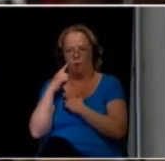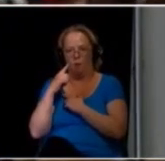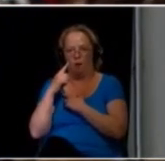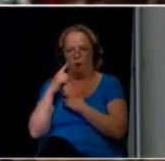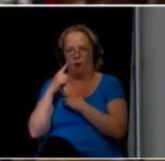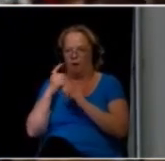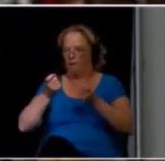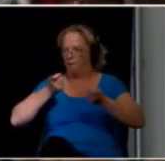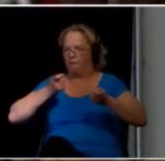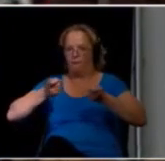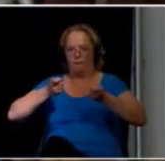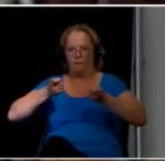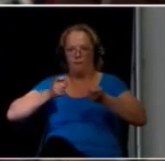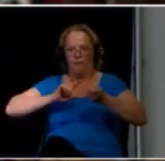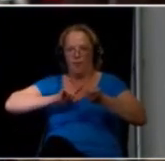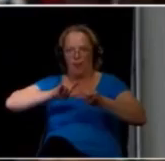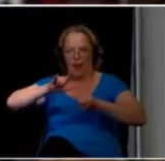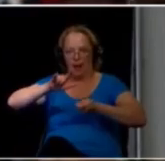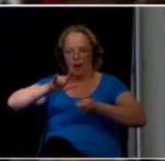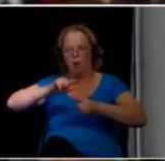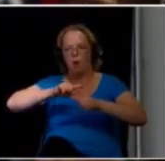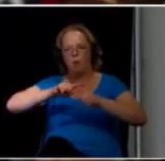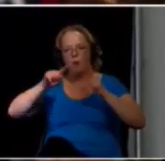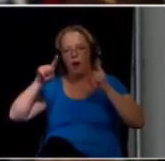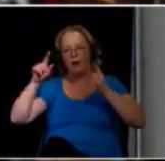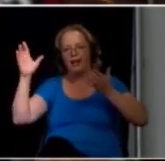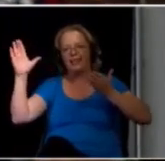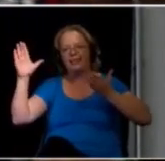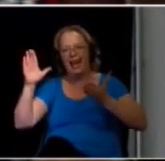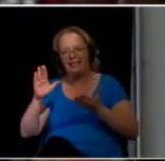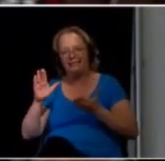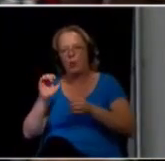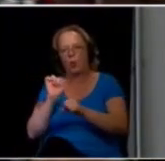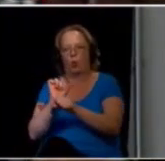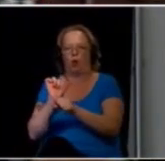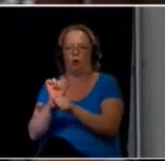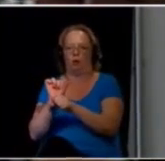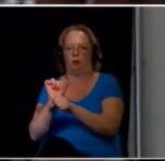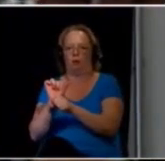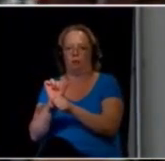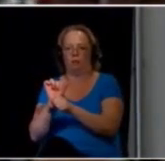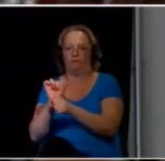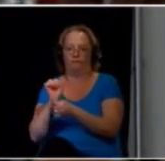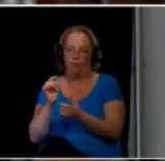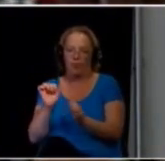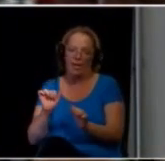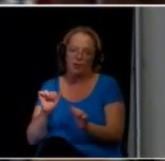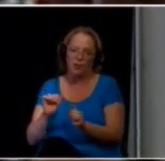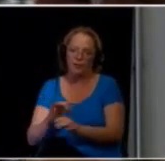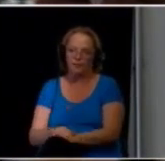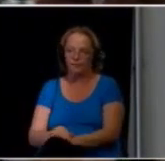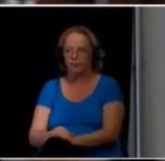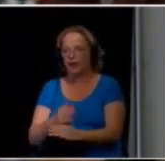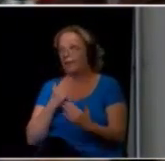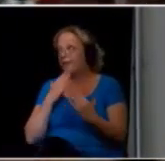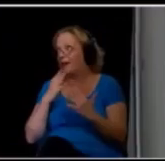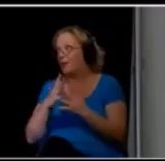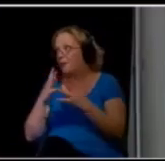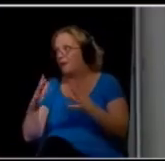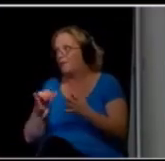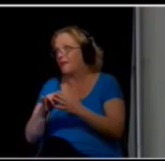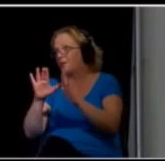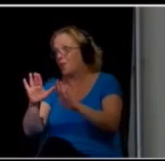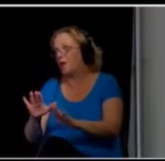but being able to engage autopilot just reduces the pilot's workload substantially. Yeah. Well, thank you very much. That's excellent news. Thank